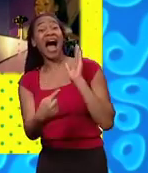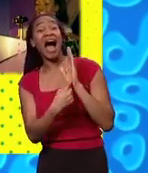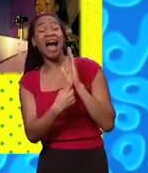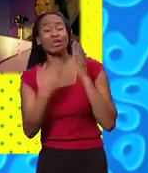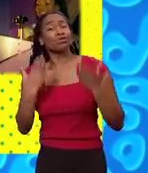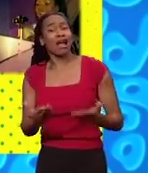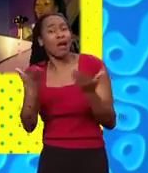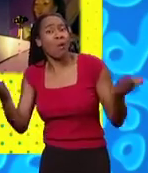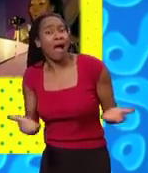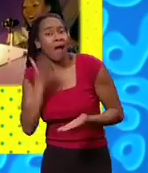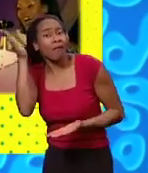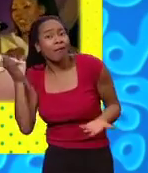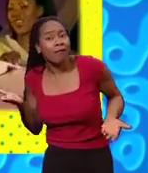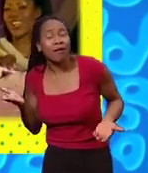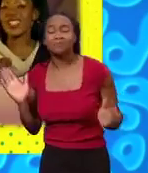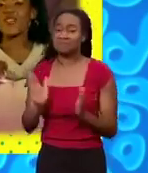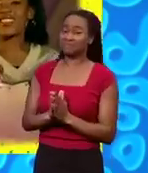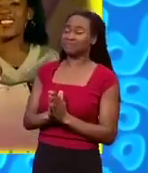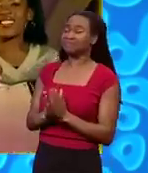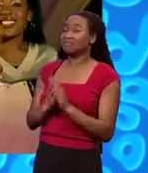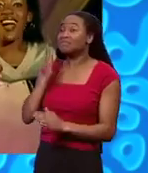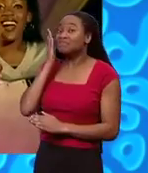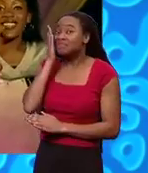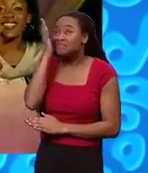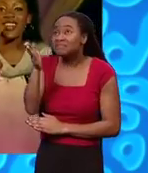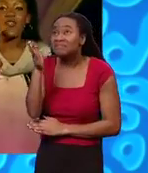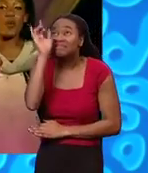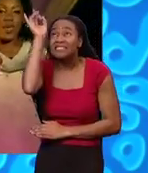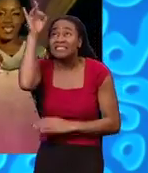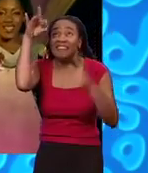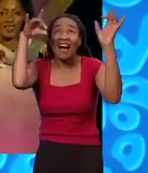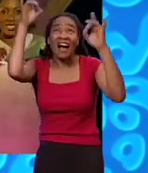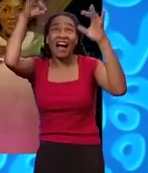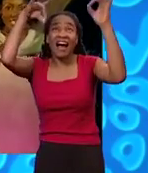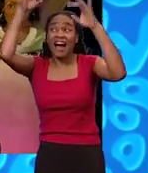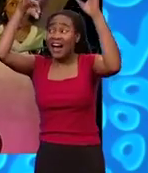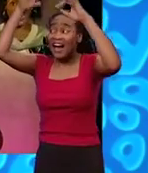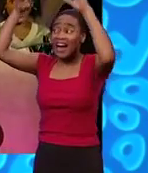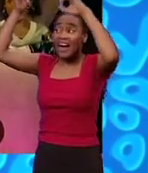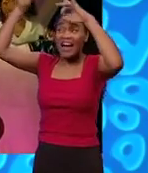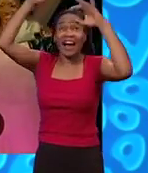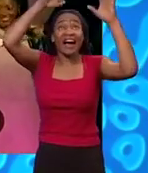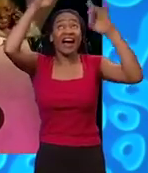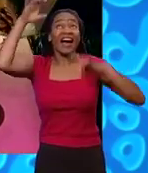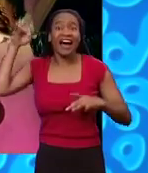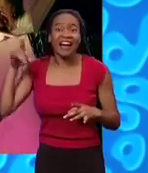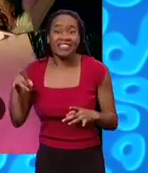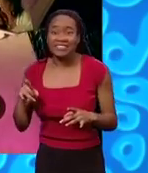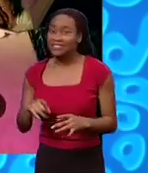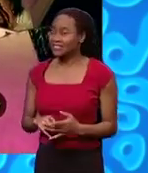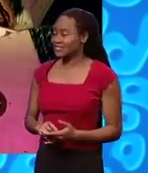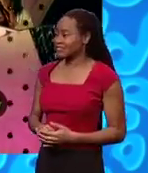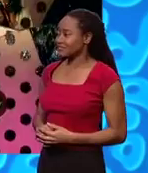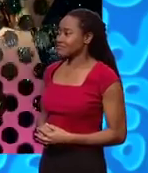Taking us today? We're off to visit the stars for a bit of space walking.